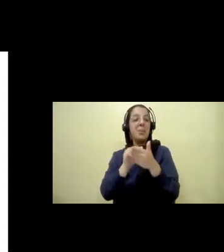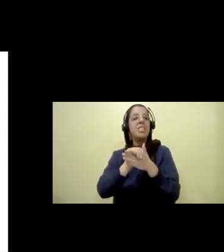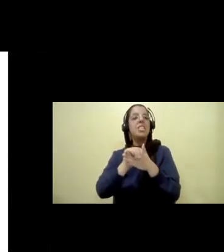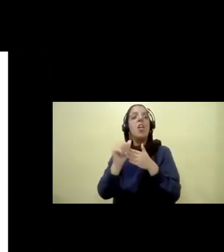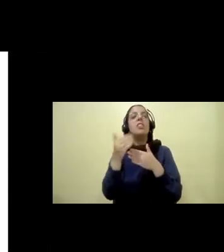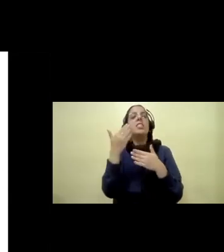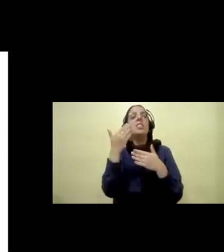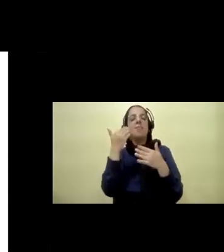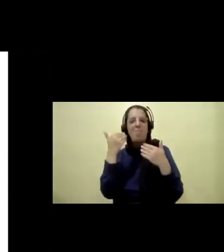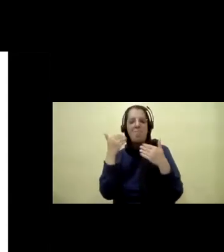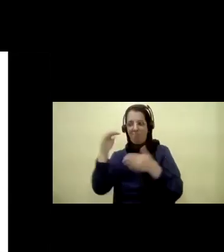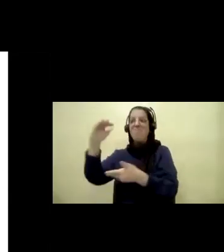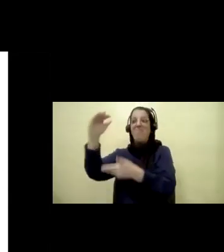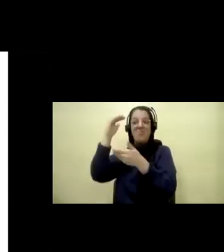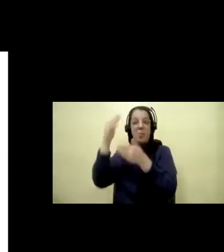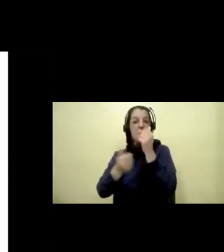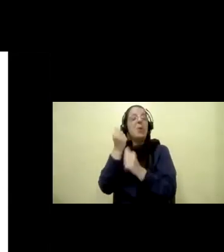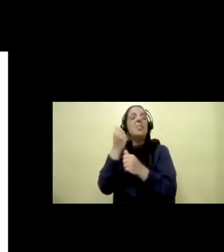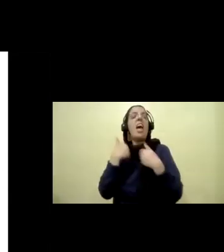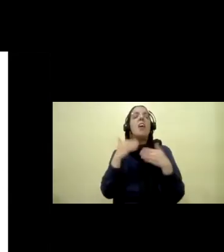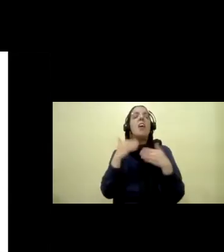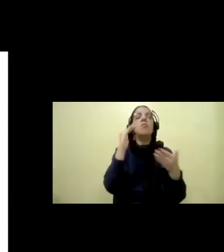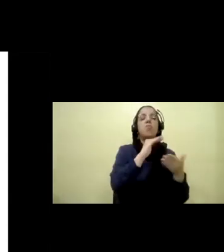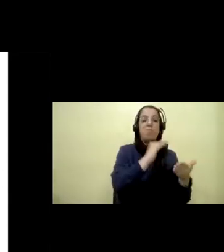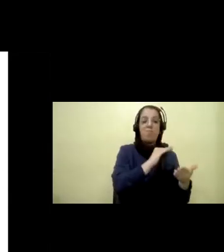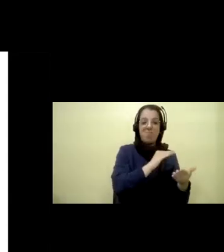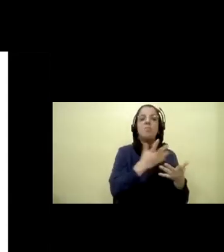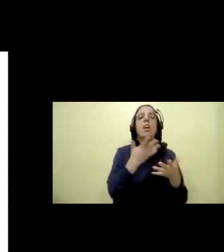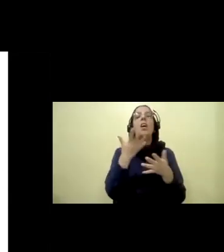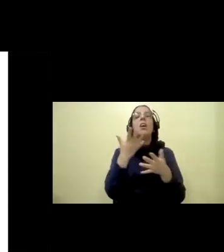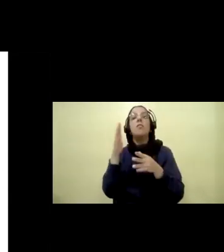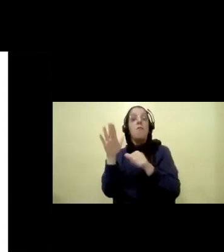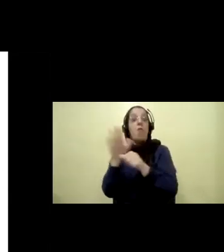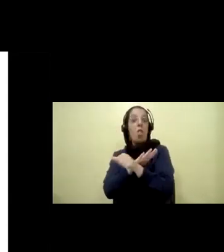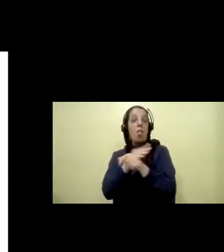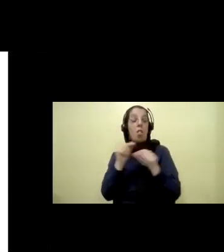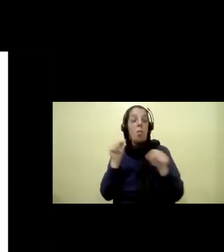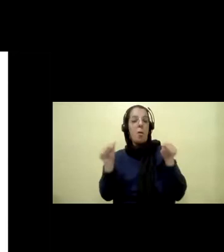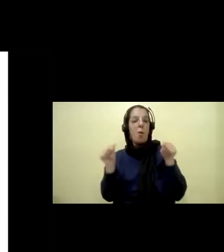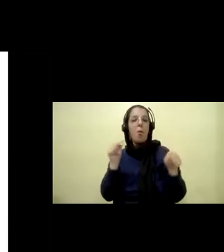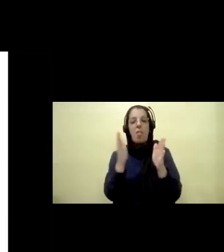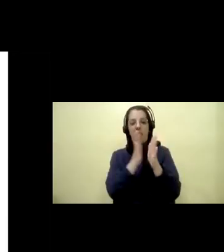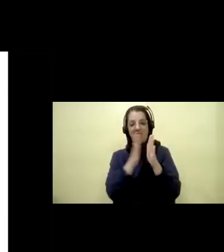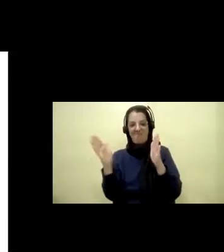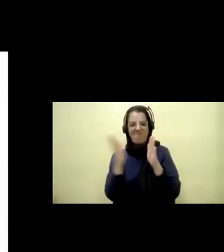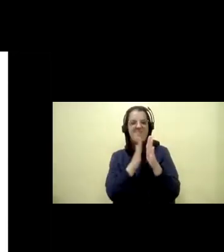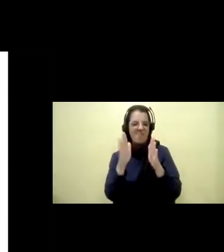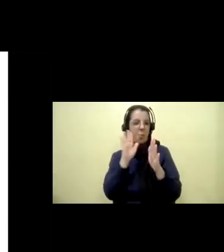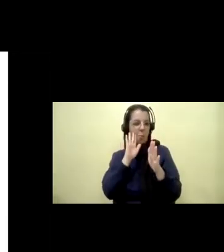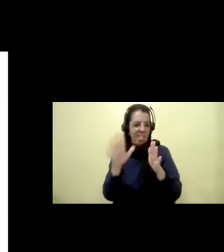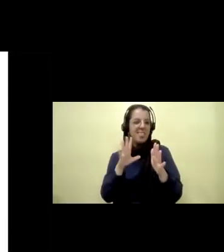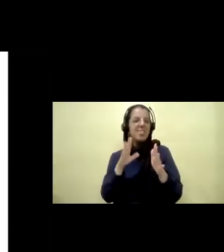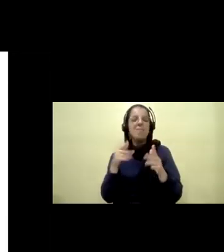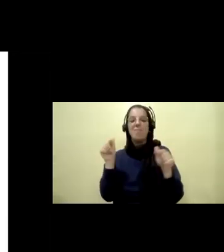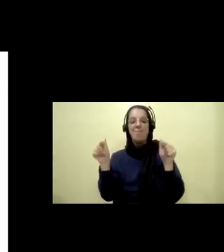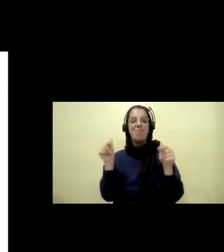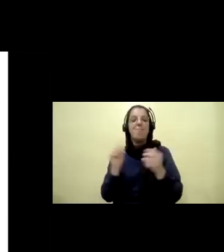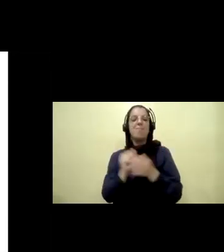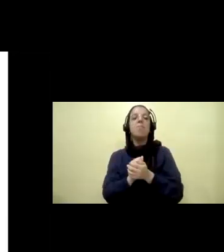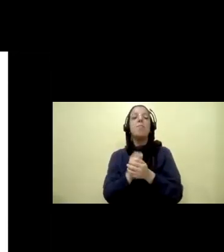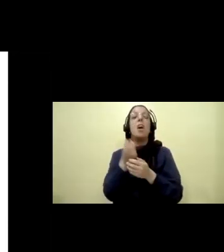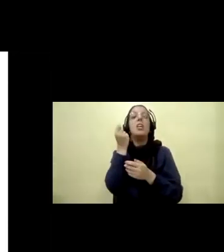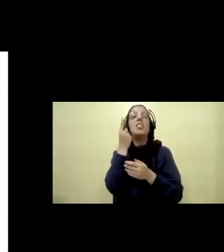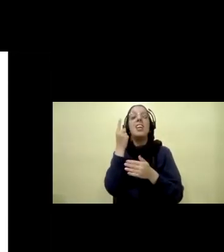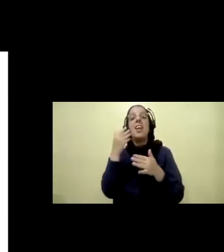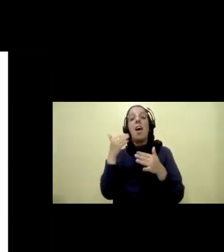problem. Full amount grants are no problem. Anything in between is fine. This grant can actually fund up to